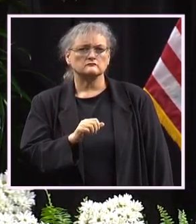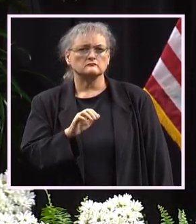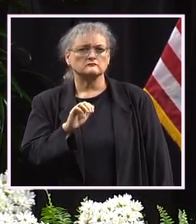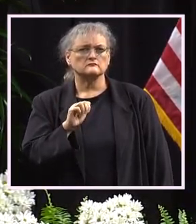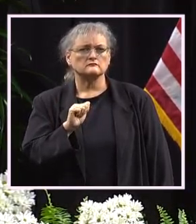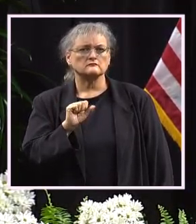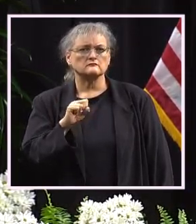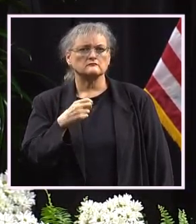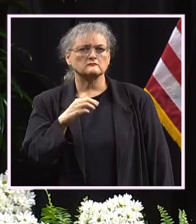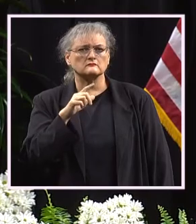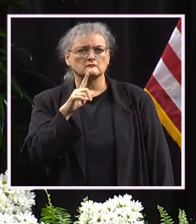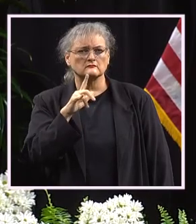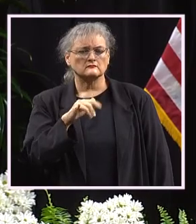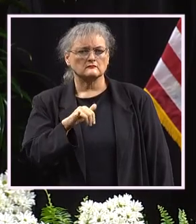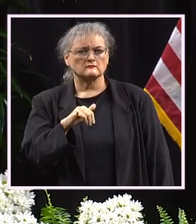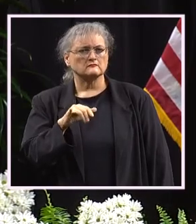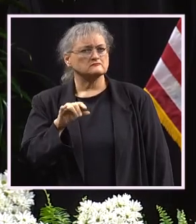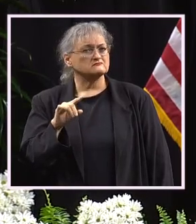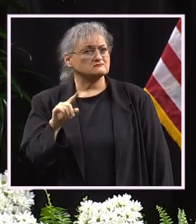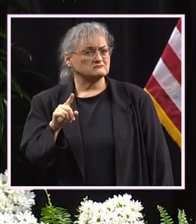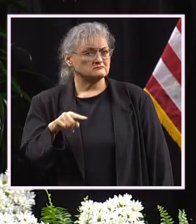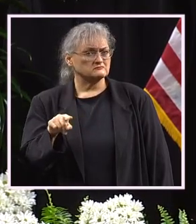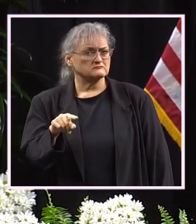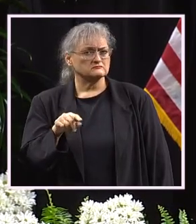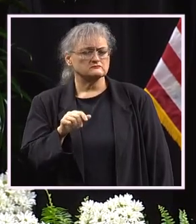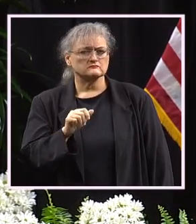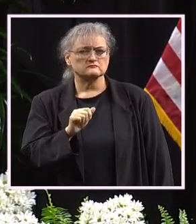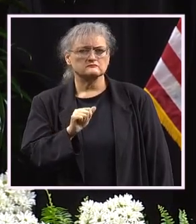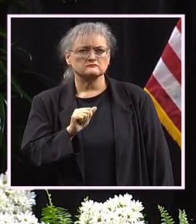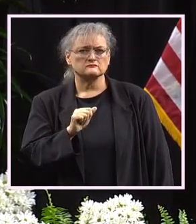Ashley Marie Zah.